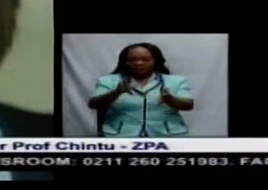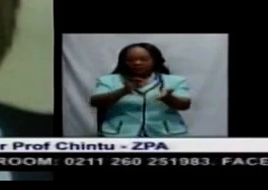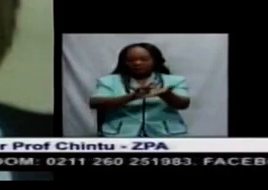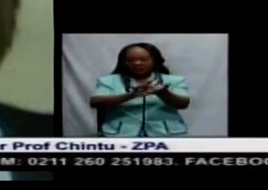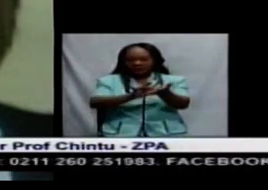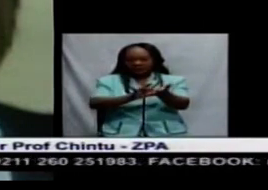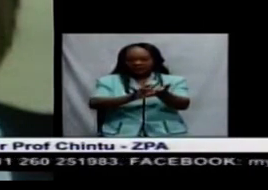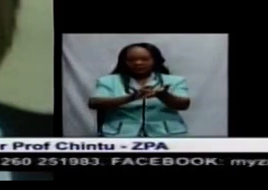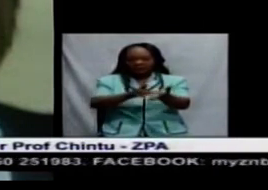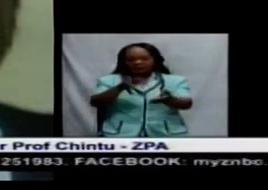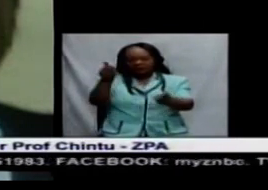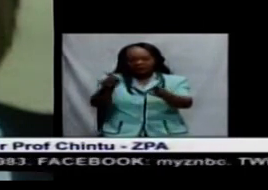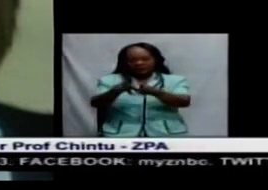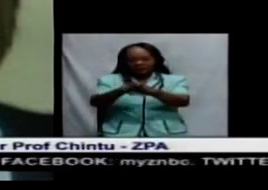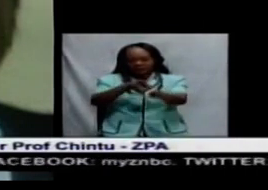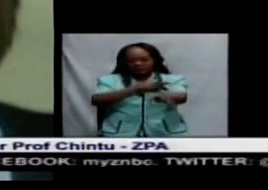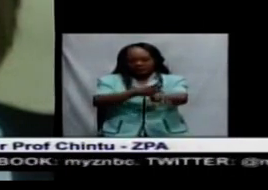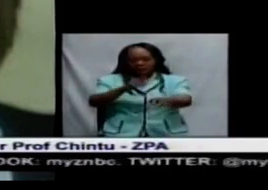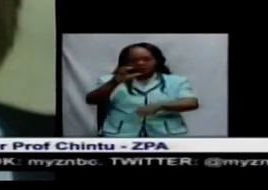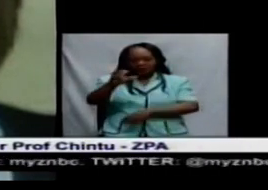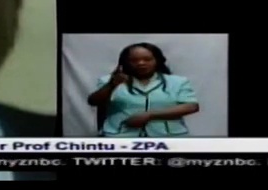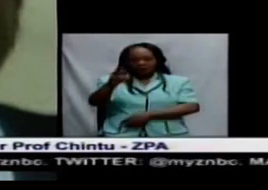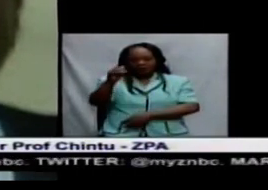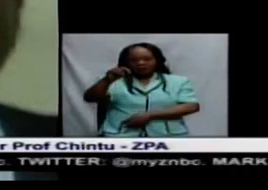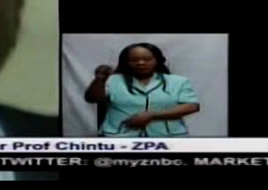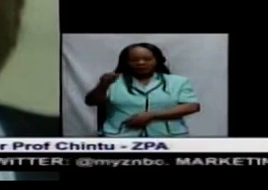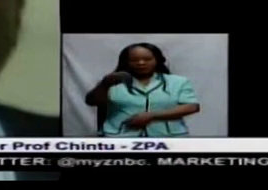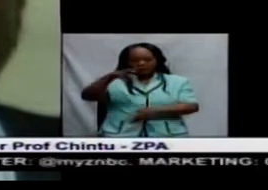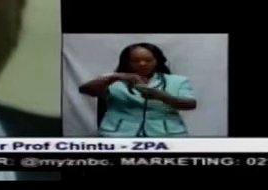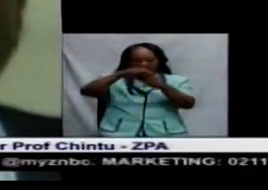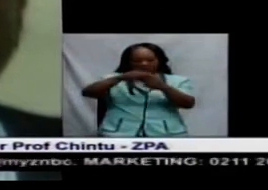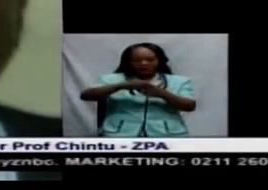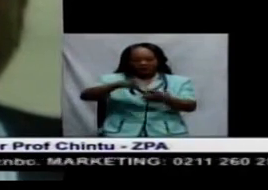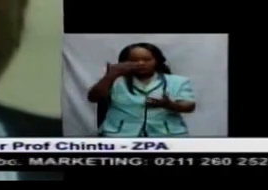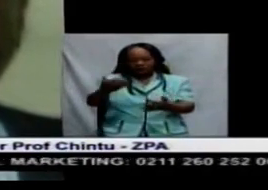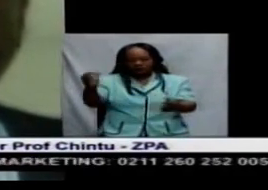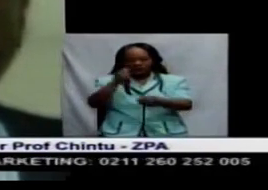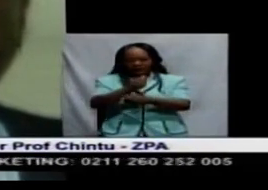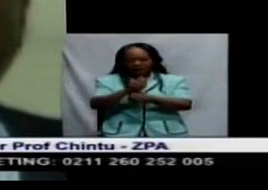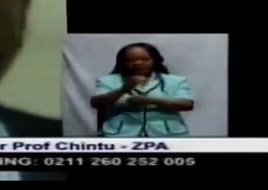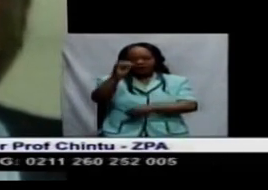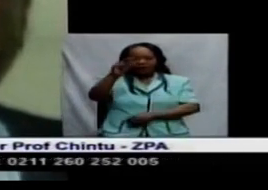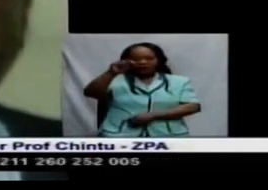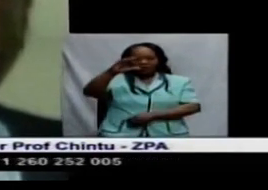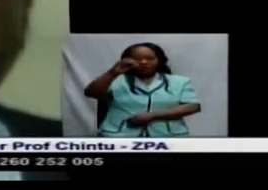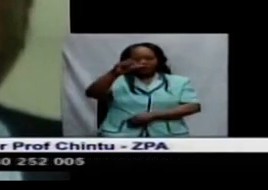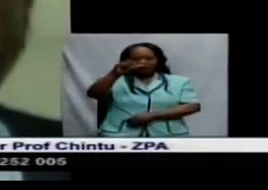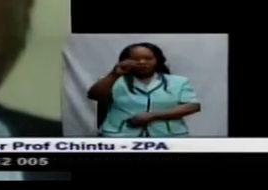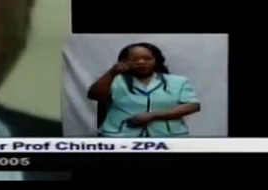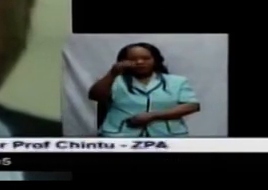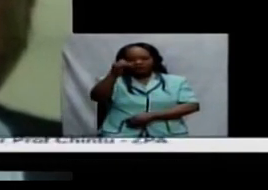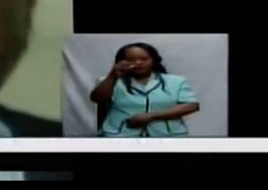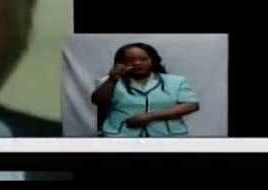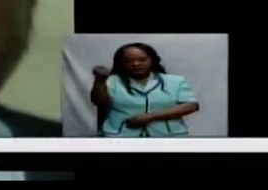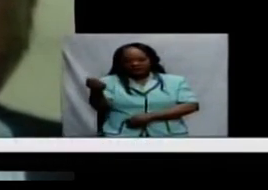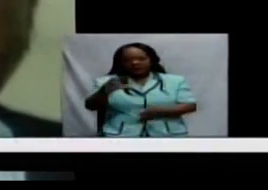medicine. Professor Chintu Aiti, a renowned pediatrician, oncologist and hematologist, died on Thursday